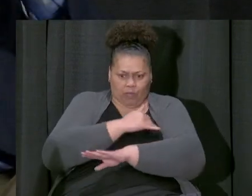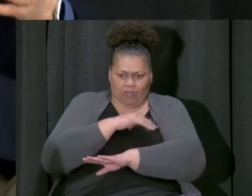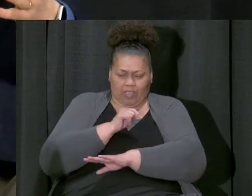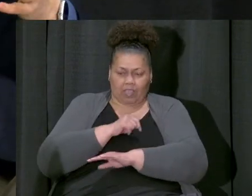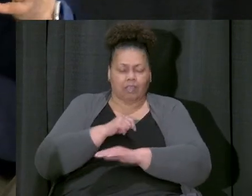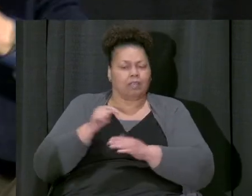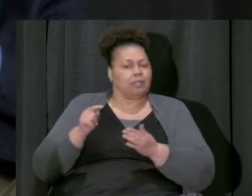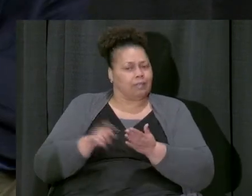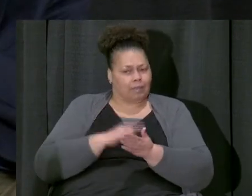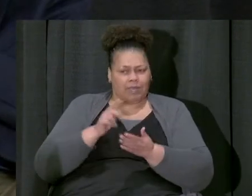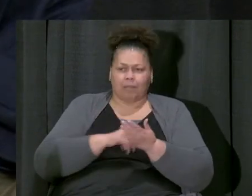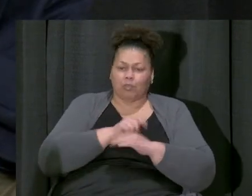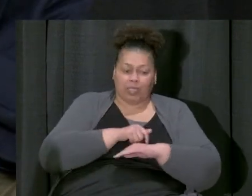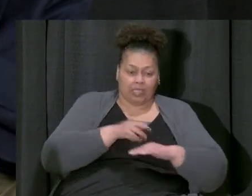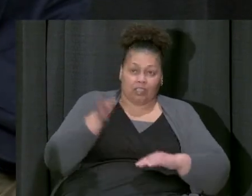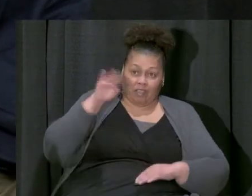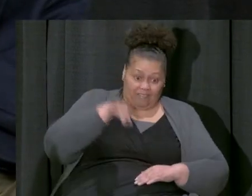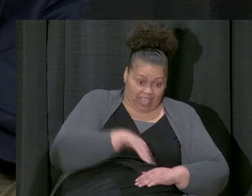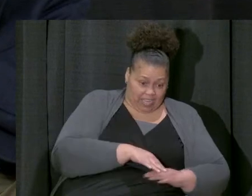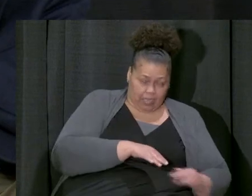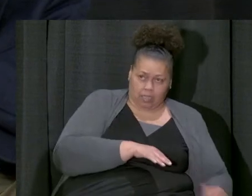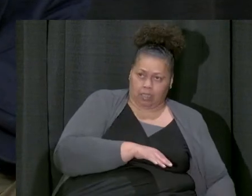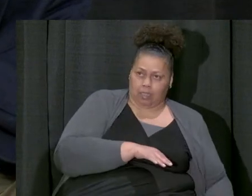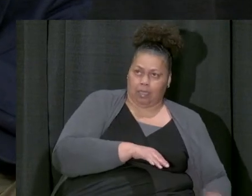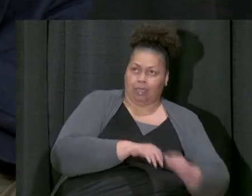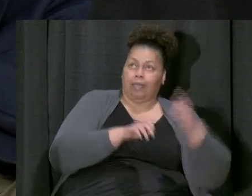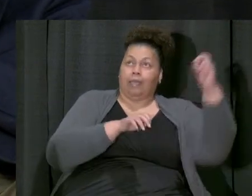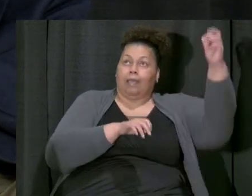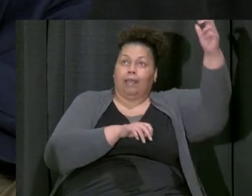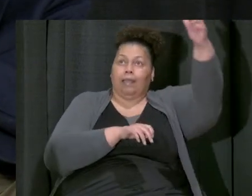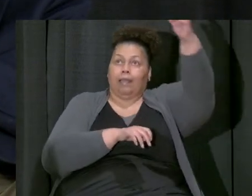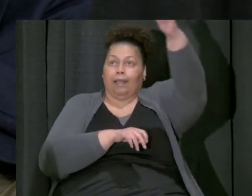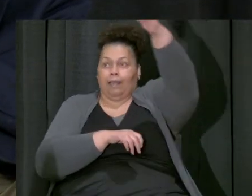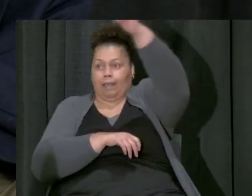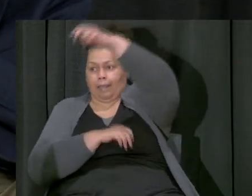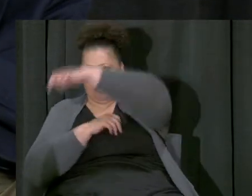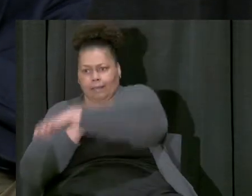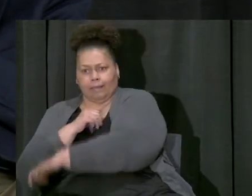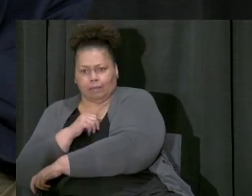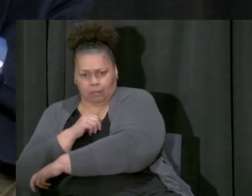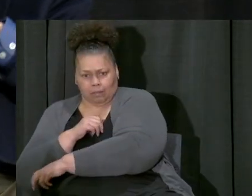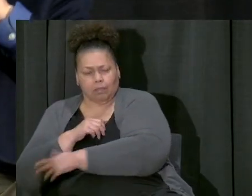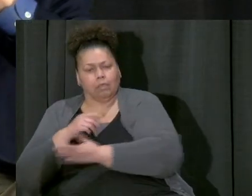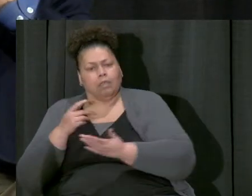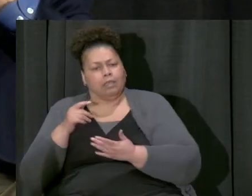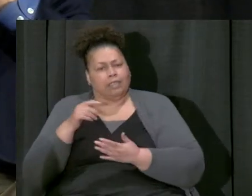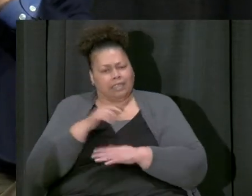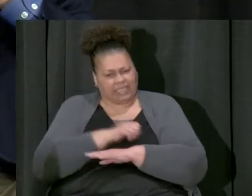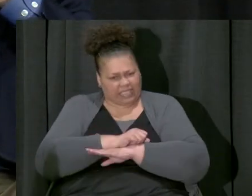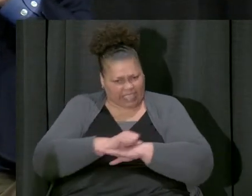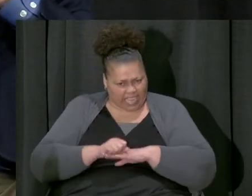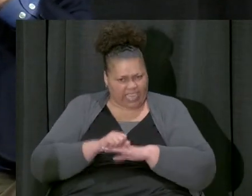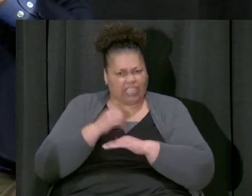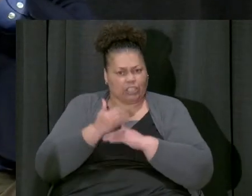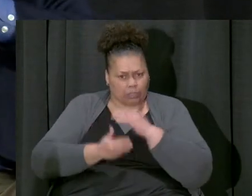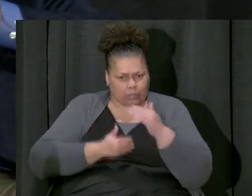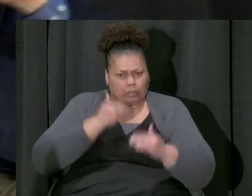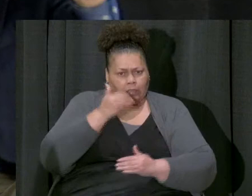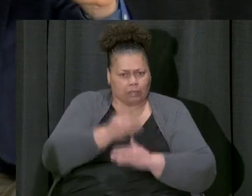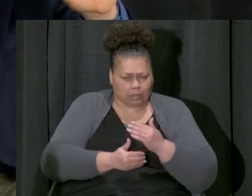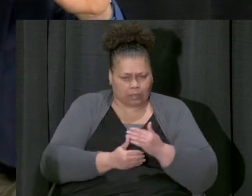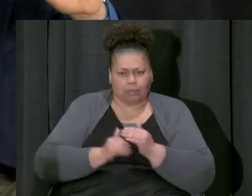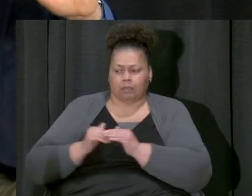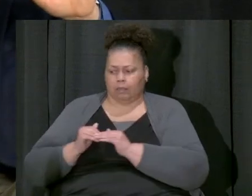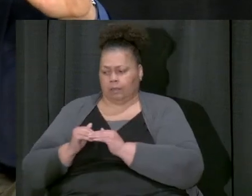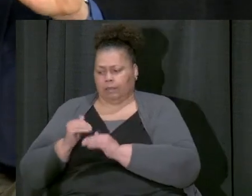leap. So one mind has got to be in the stage-wise thinking, but the other mind has got to be just erase